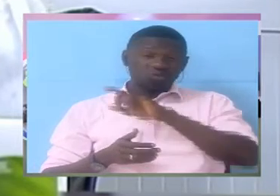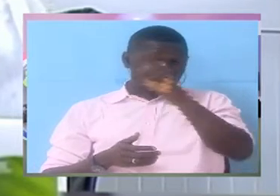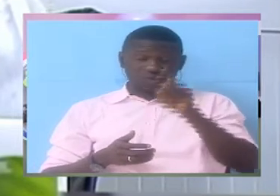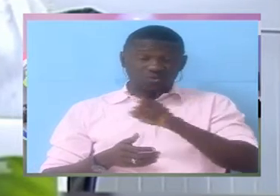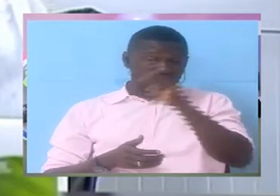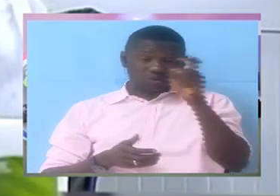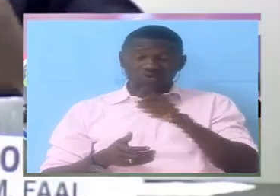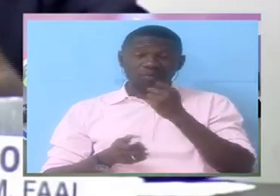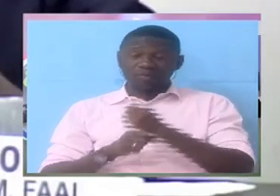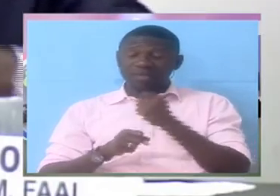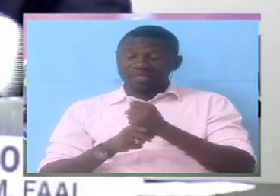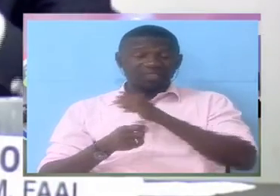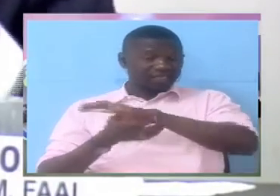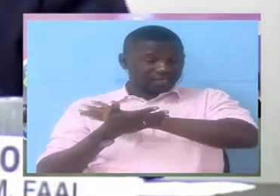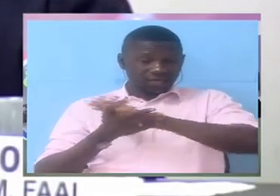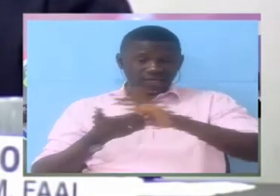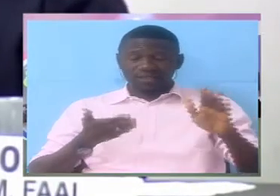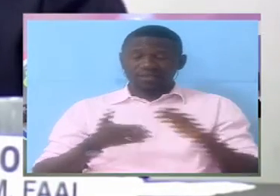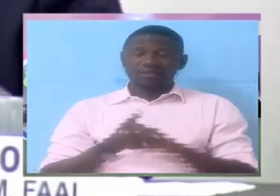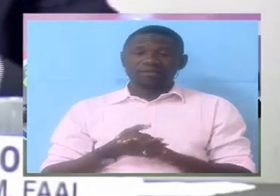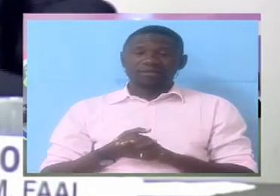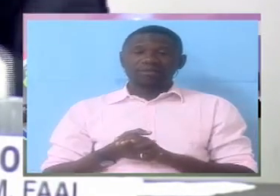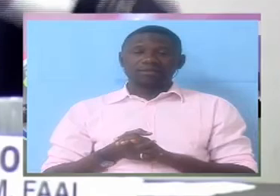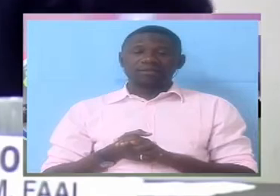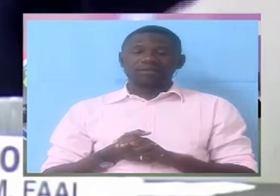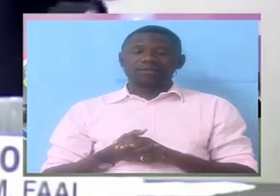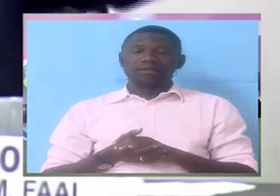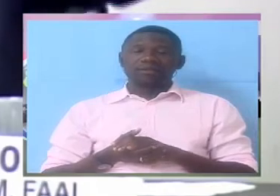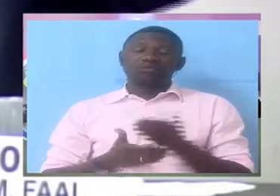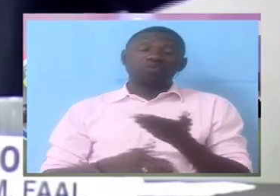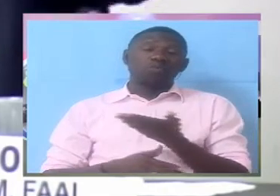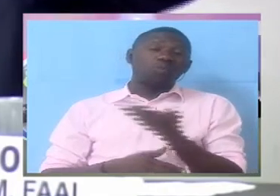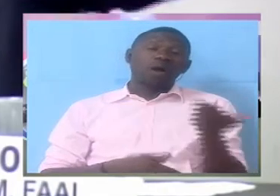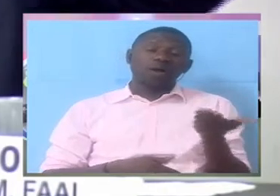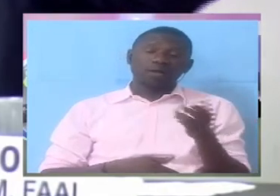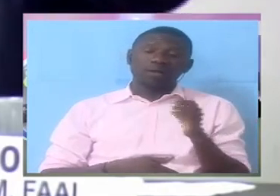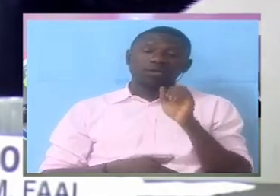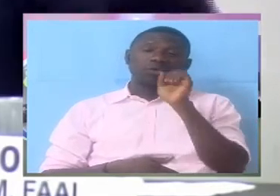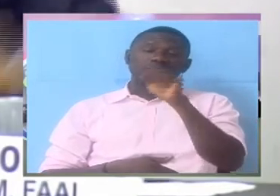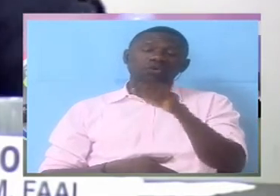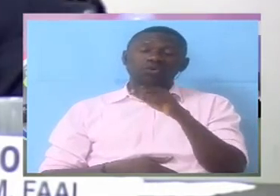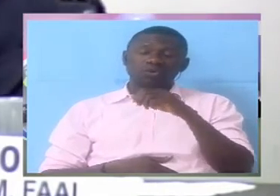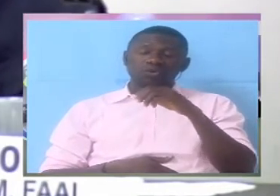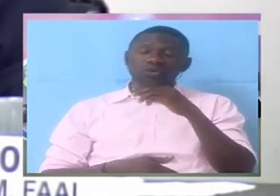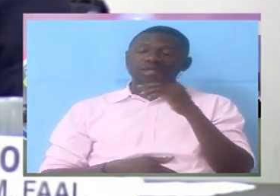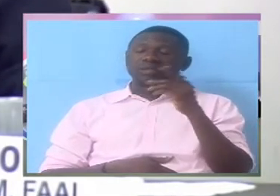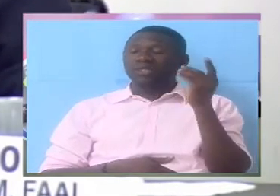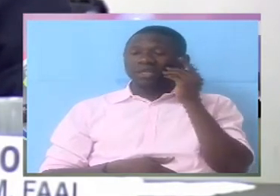Yeah. So that is why in your day of accountability, we talk about your days of impunity.